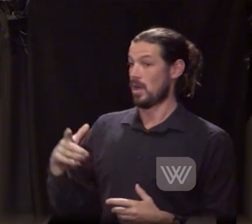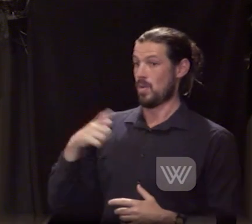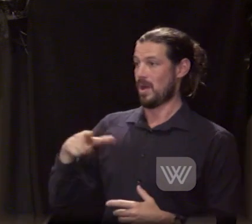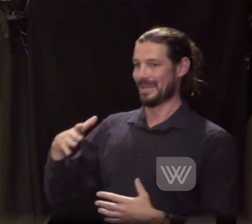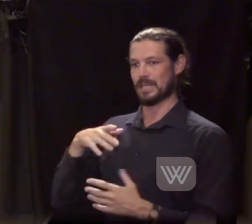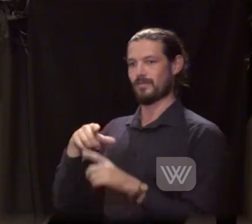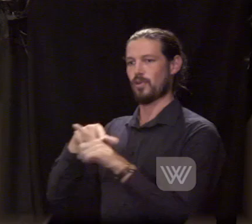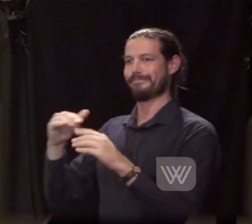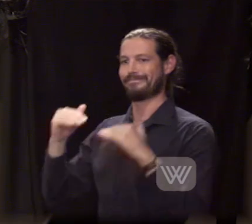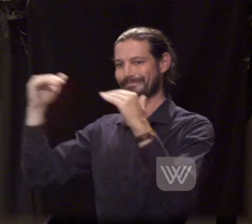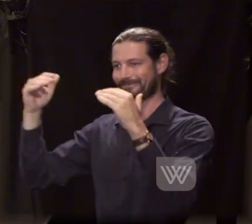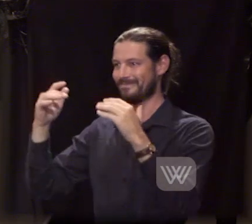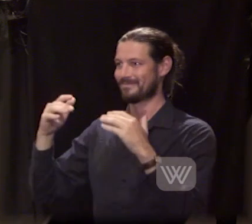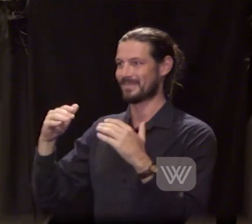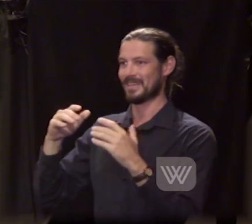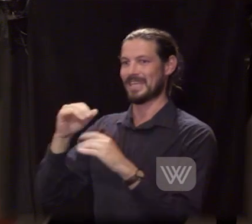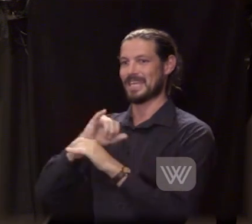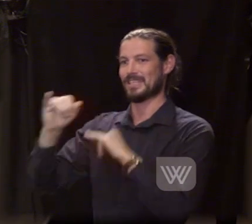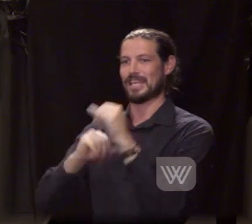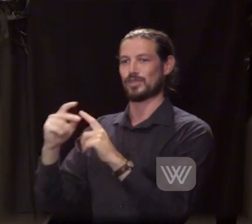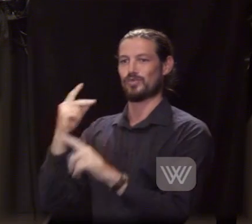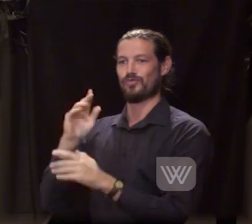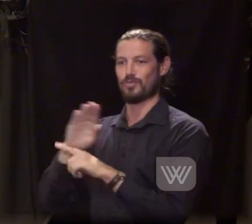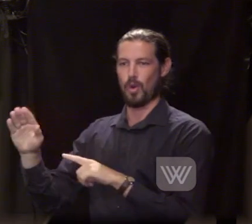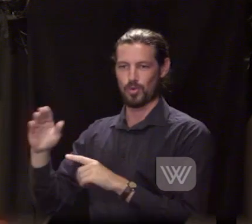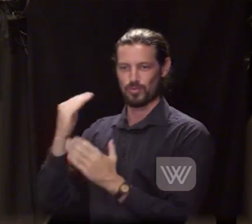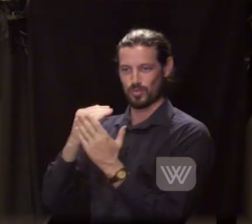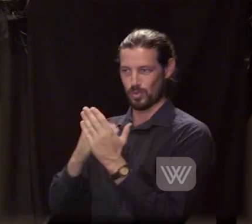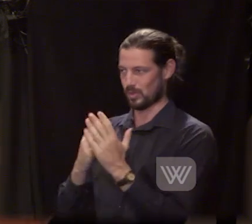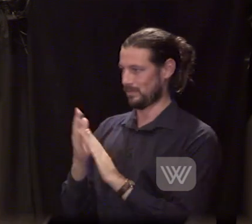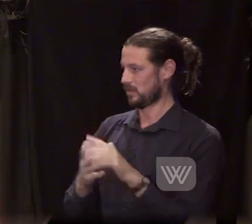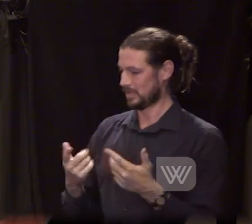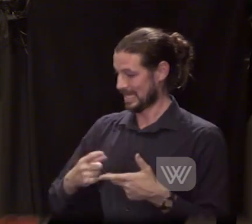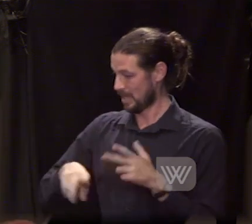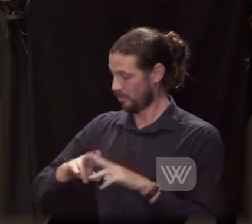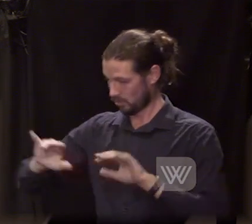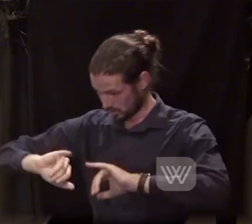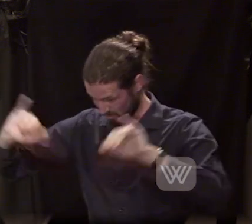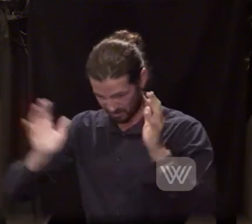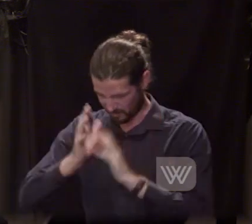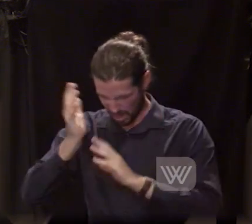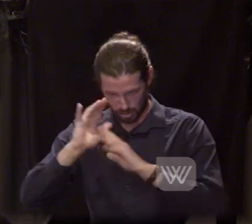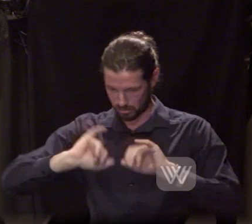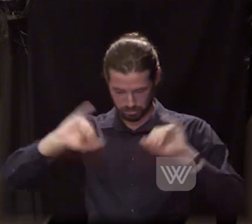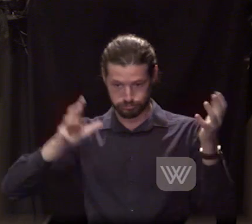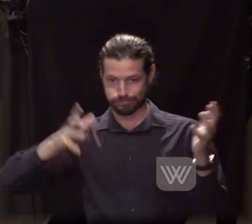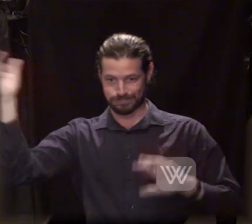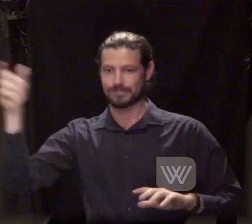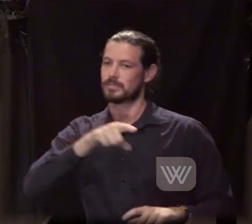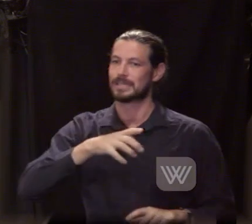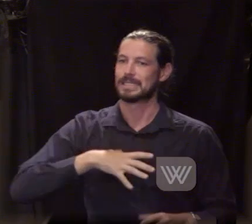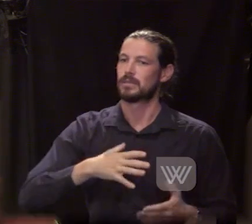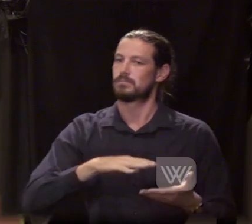Board rules that says our lives can't actually be in danger, and that's just a function of being a human test subject essentially. And